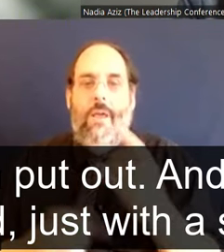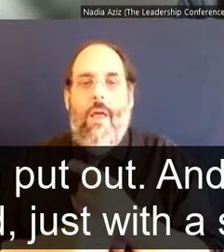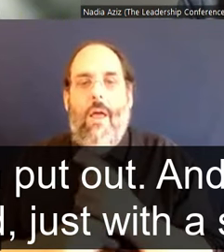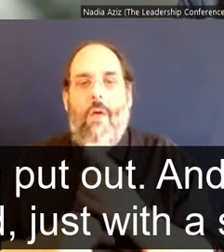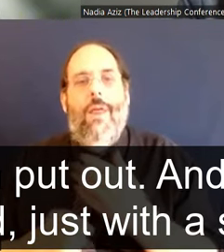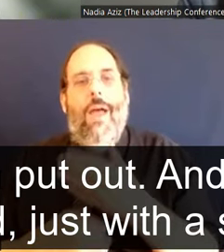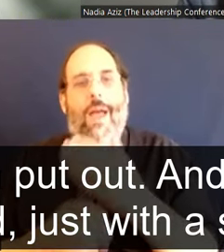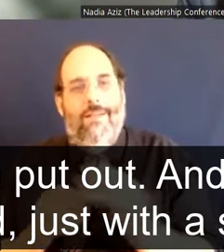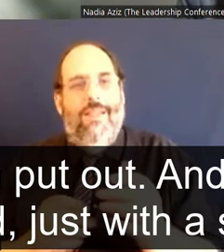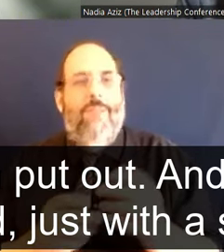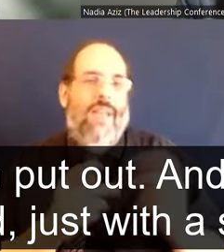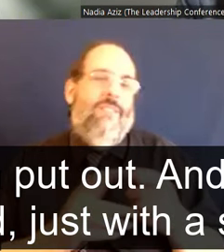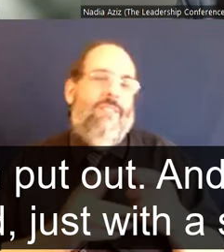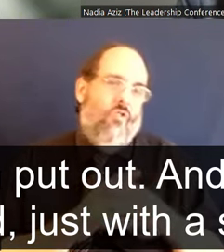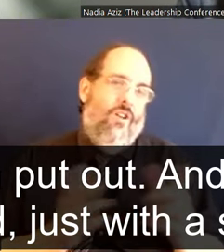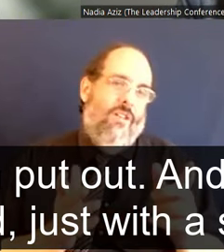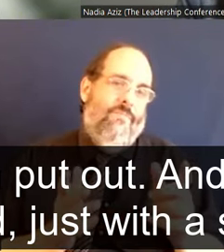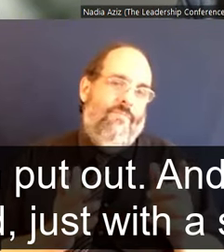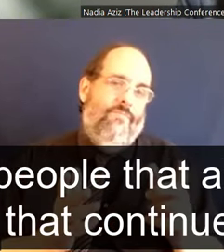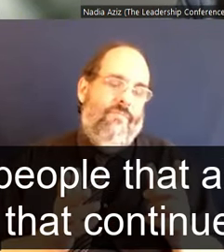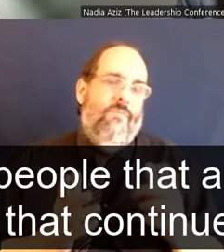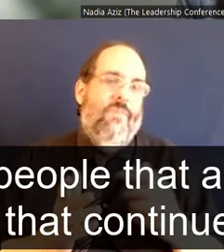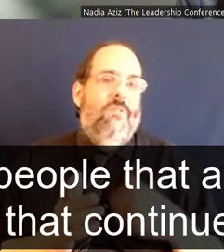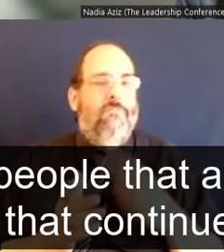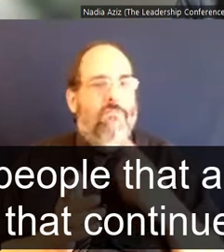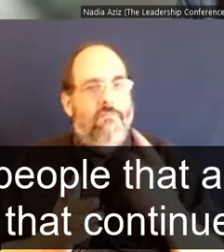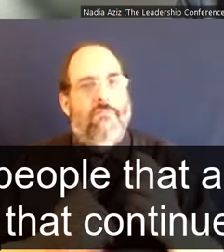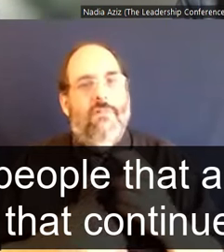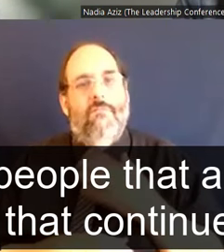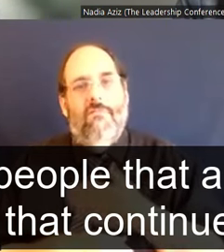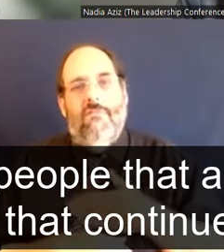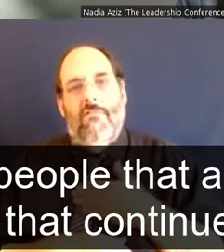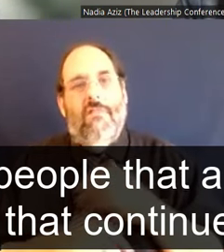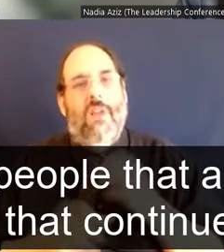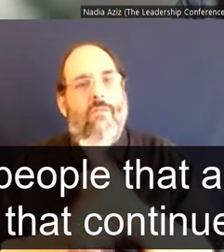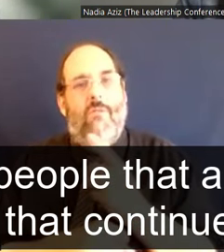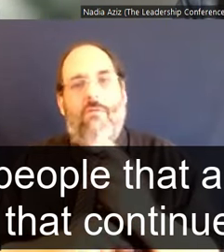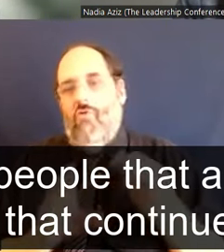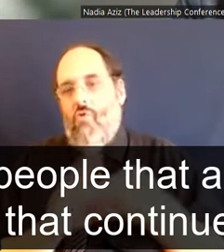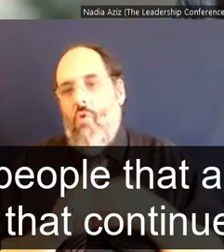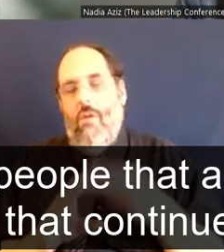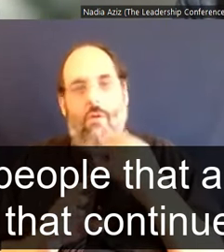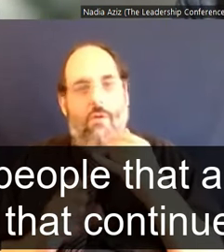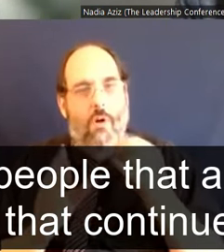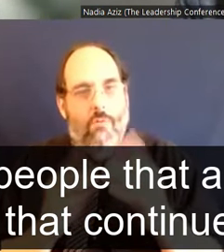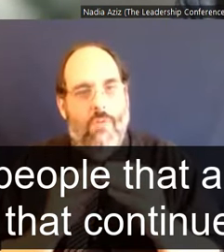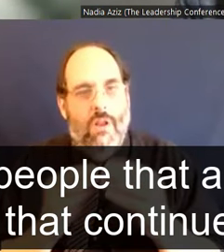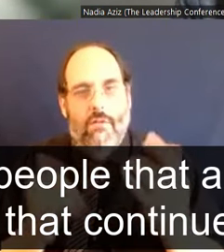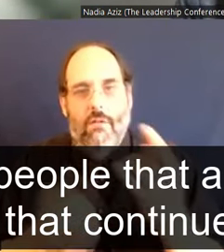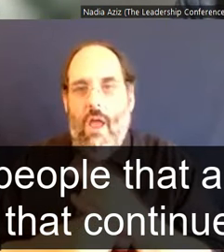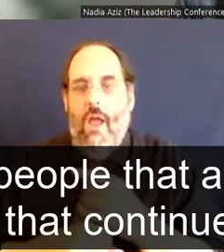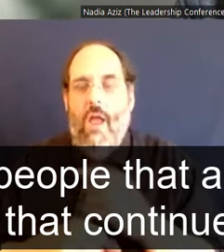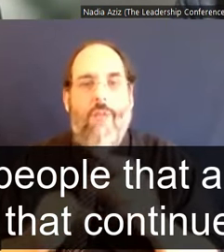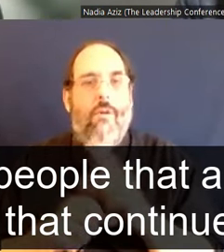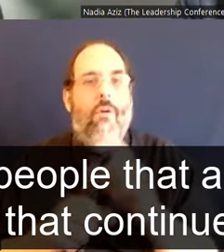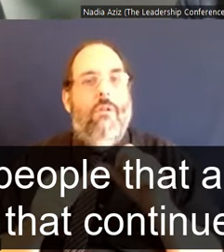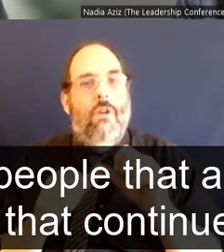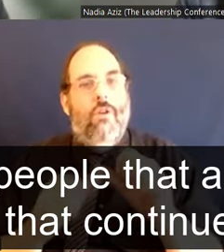I started, just with a sense of gratitude for all the people that are on this call, all the people that continue to do this